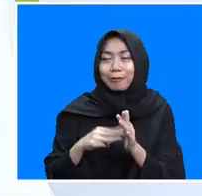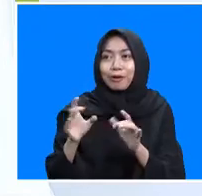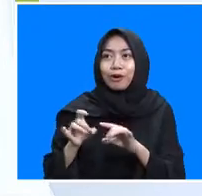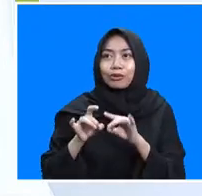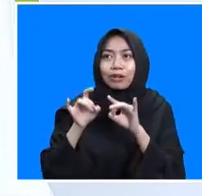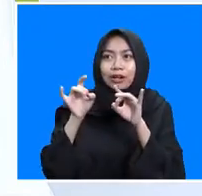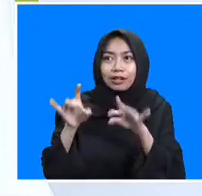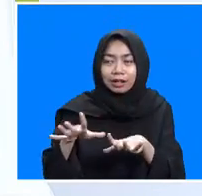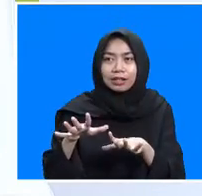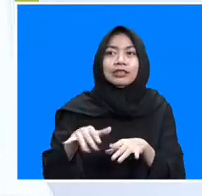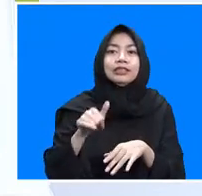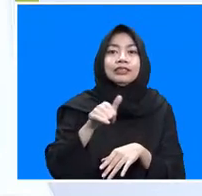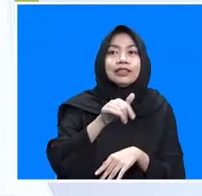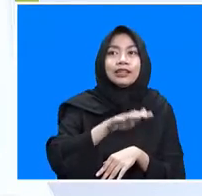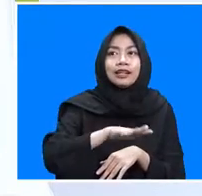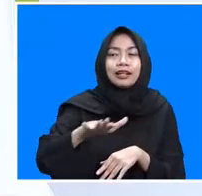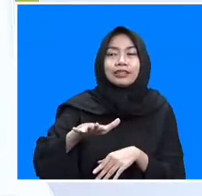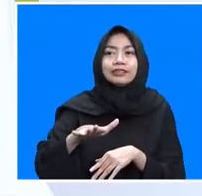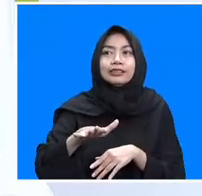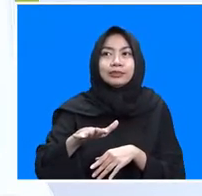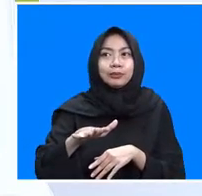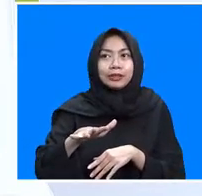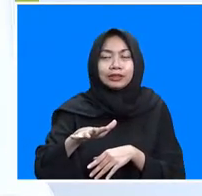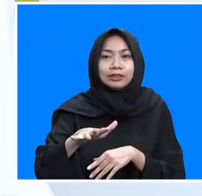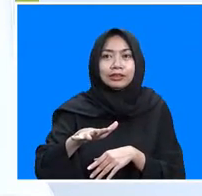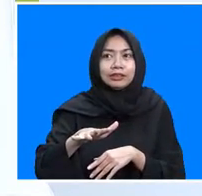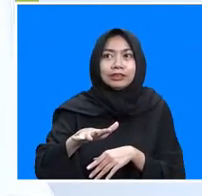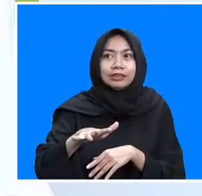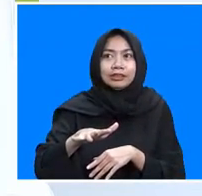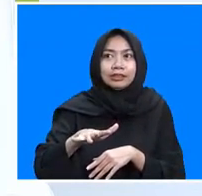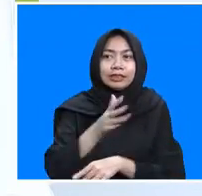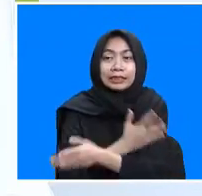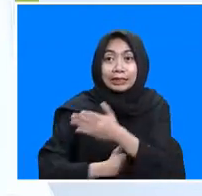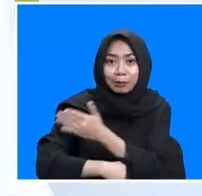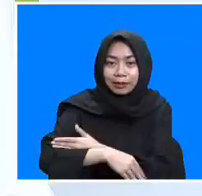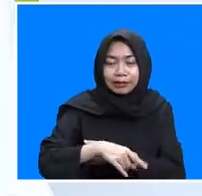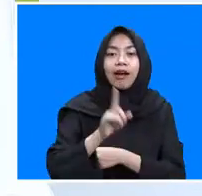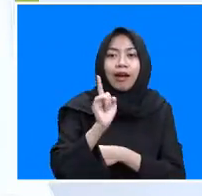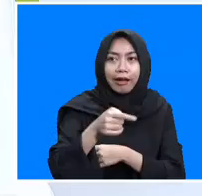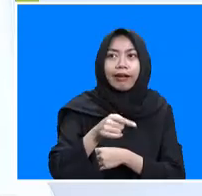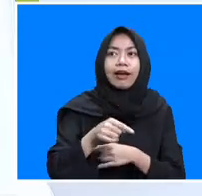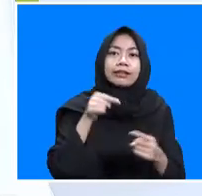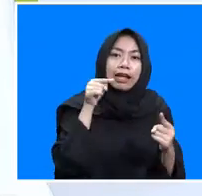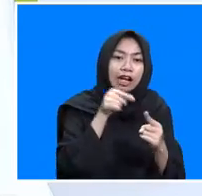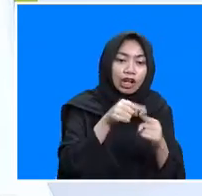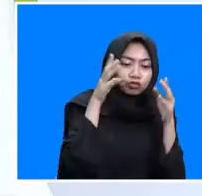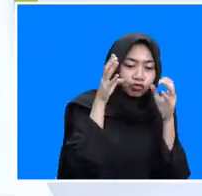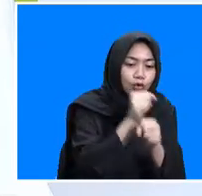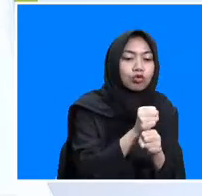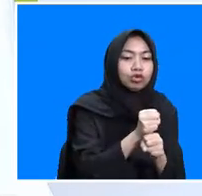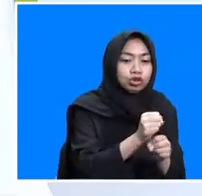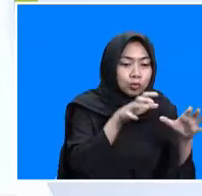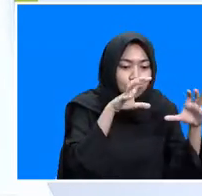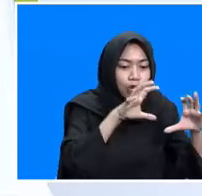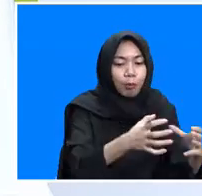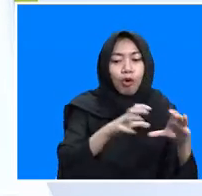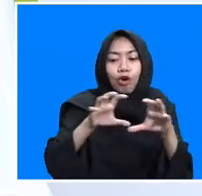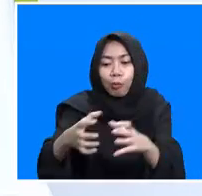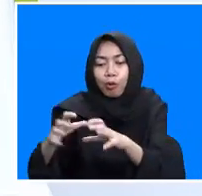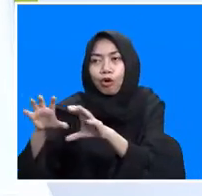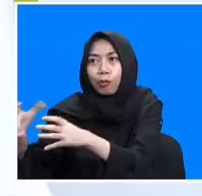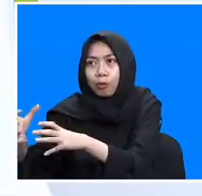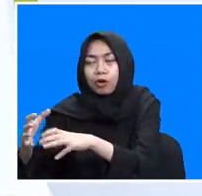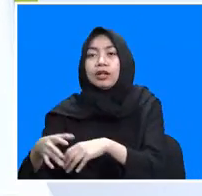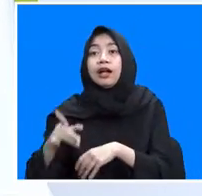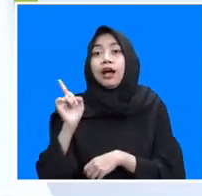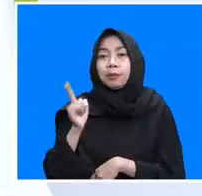COVID-19 on students with disability. Mm-hmm. So there is going to be a targeted focus on these vulnerable groups because we